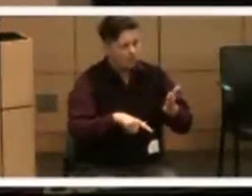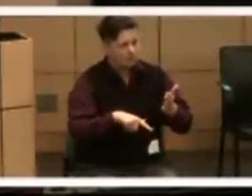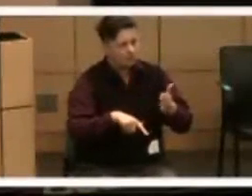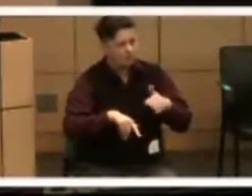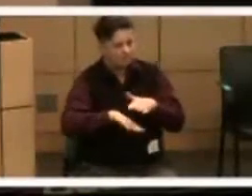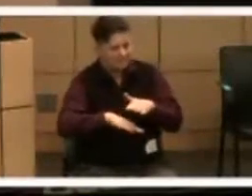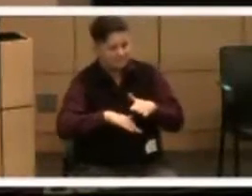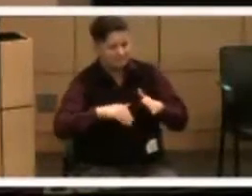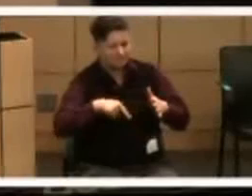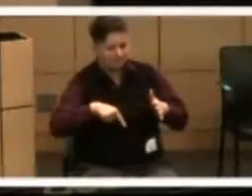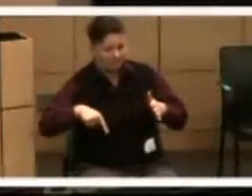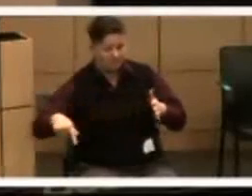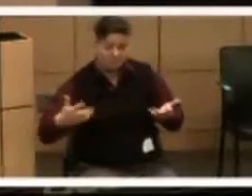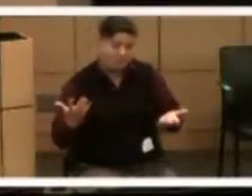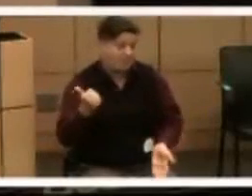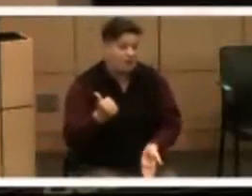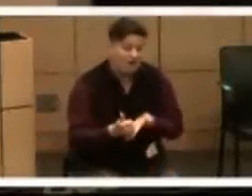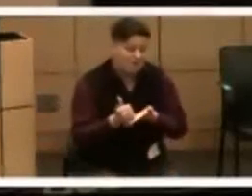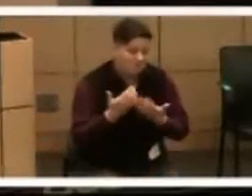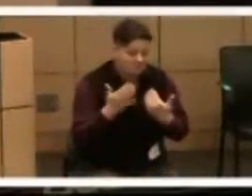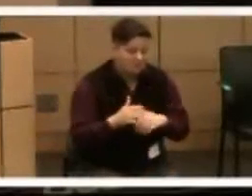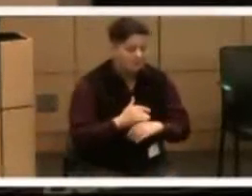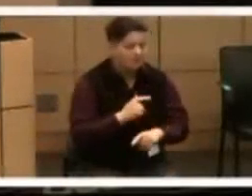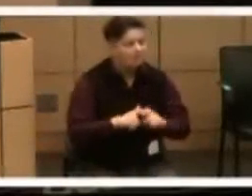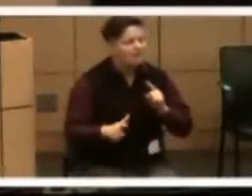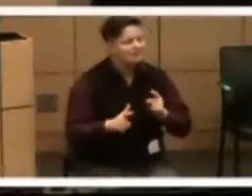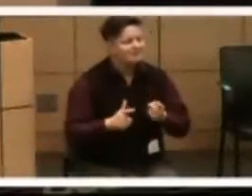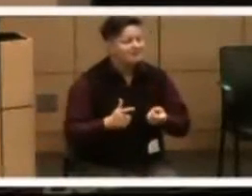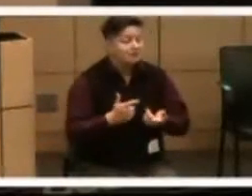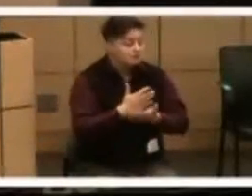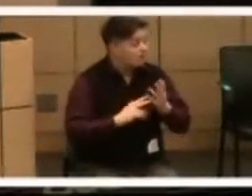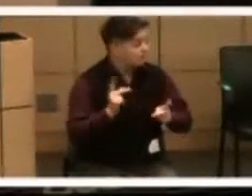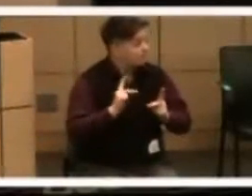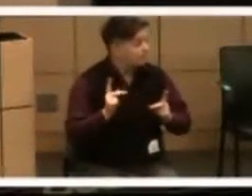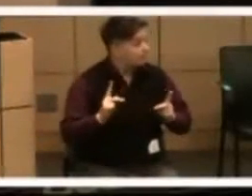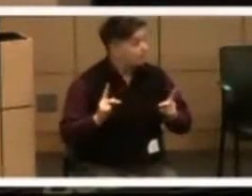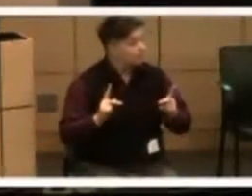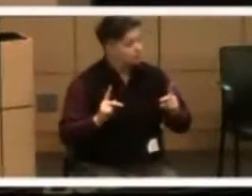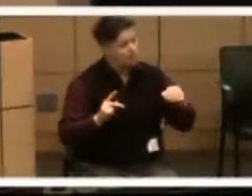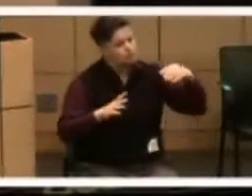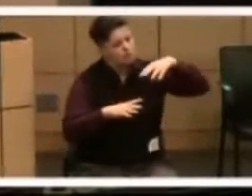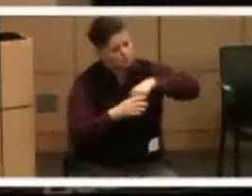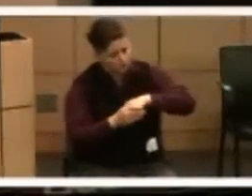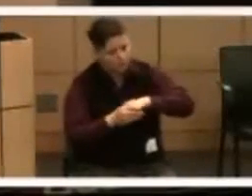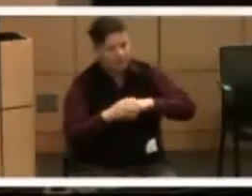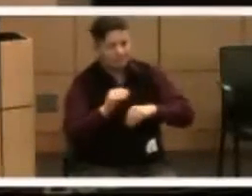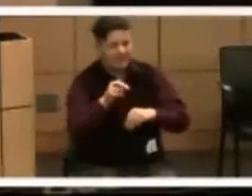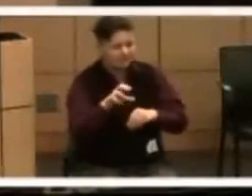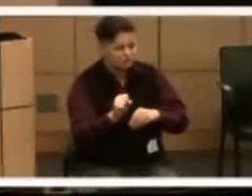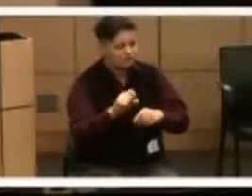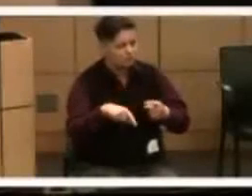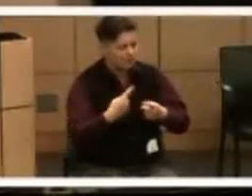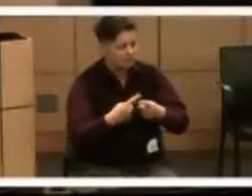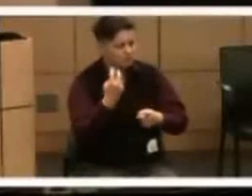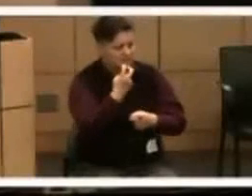and to my knowledge haven't incorporated these maskers, but we always, when we see them, tell them we'd like them to try